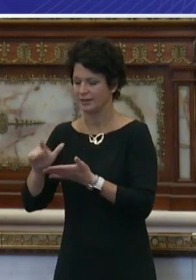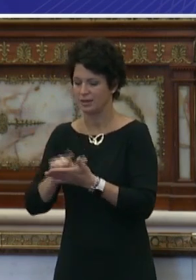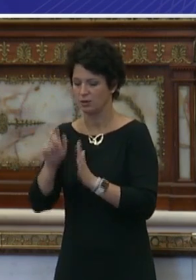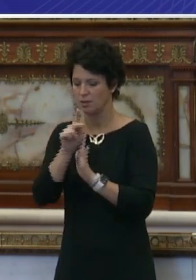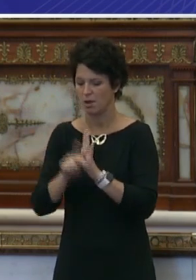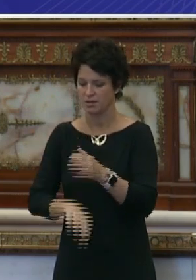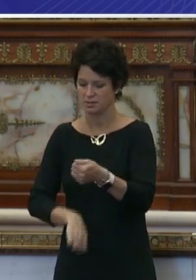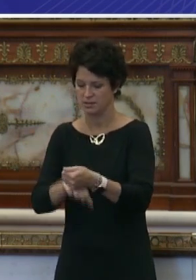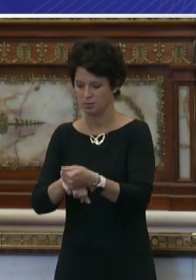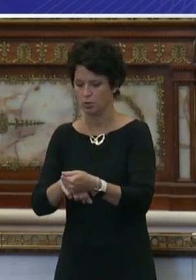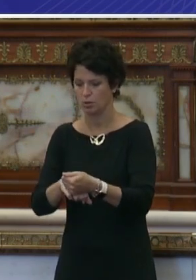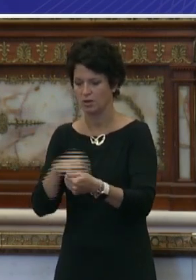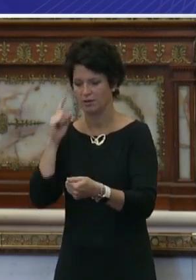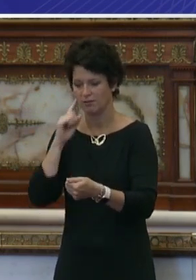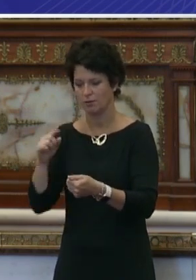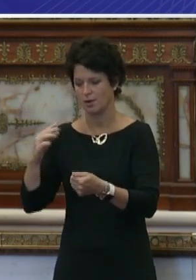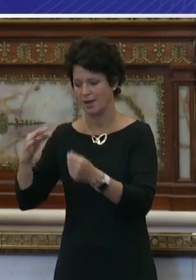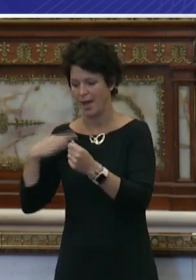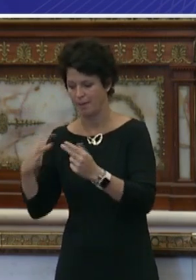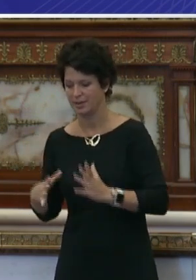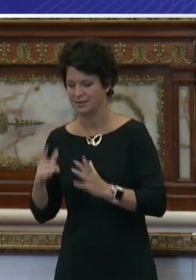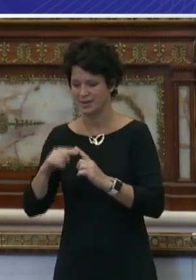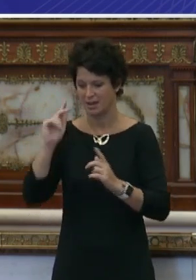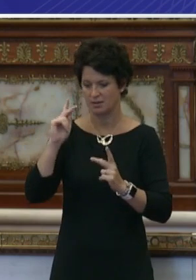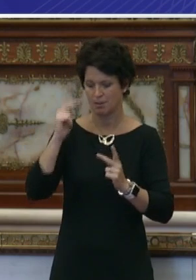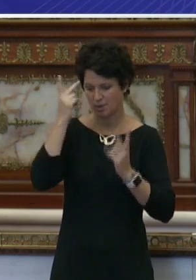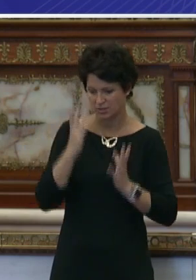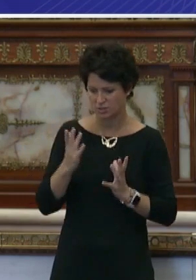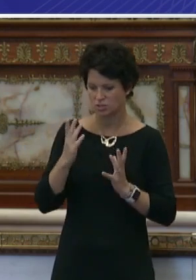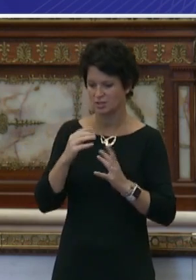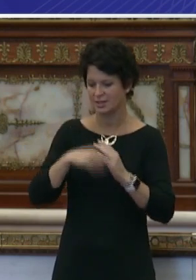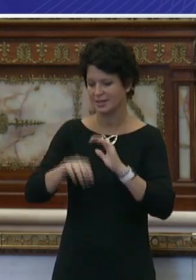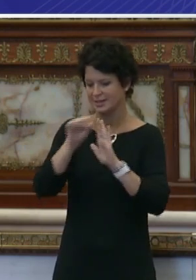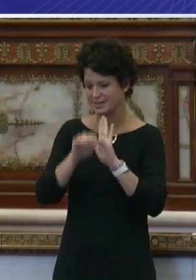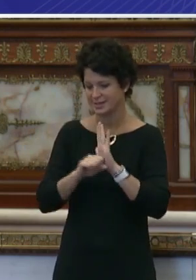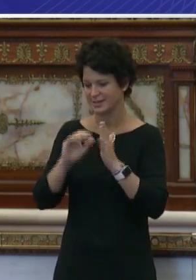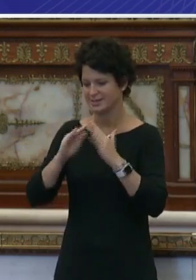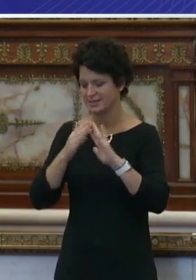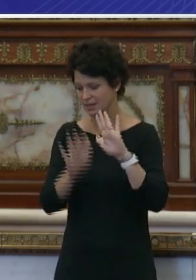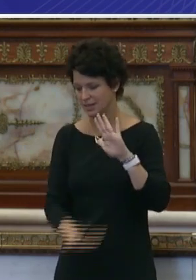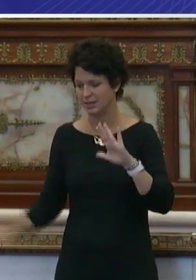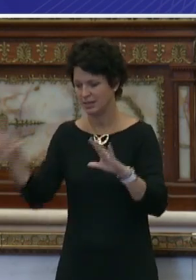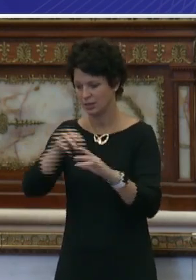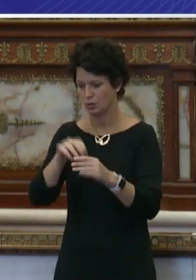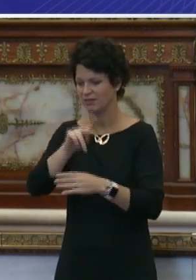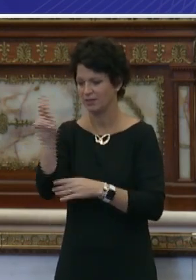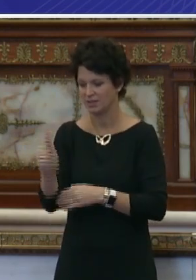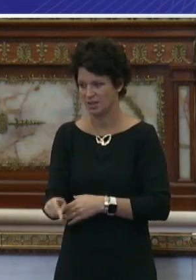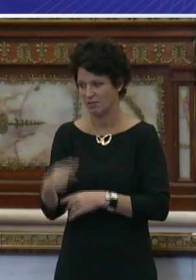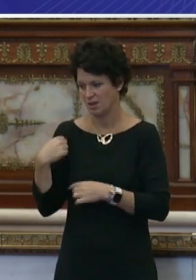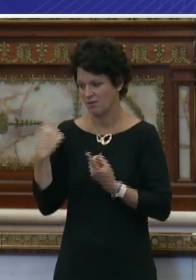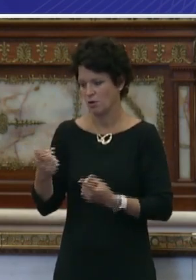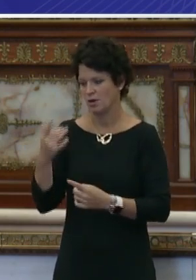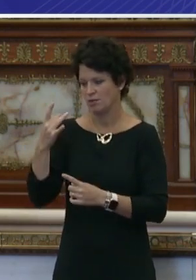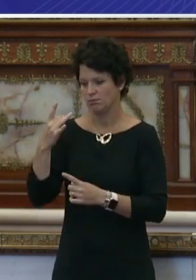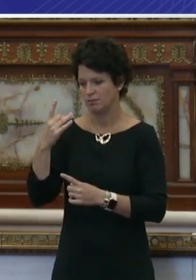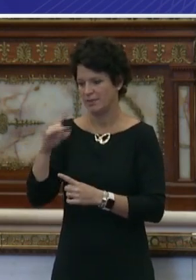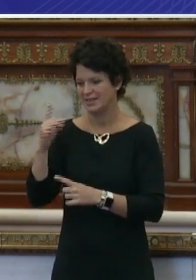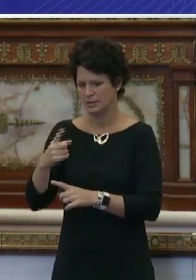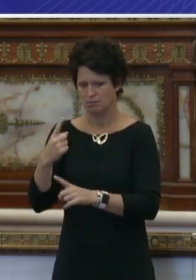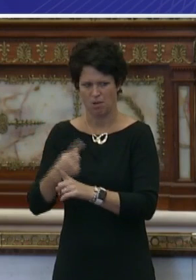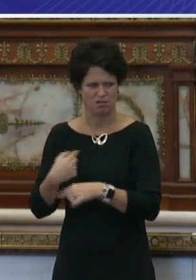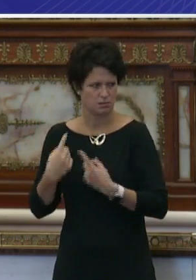policy support to advocates and officials in all of the states and cities, including Philadelphia, that have passed paid leave laws.